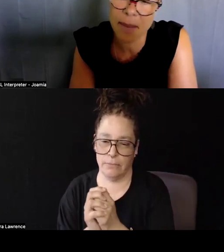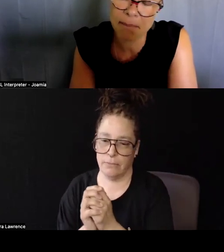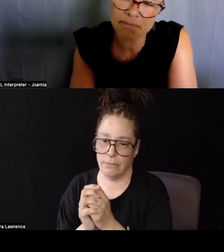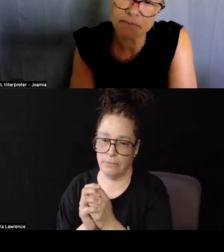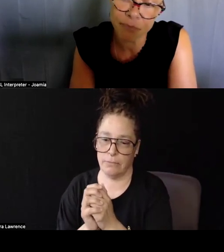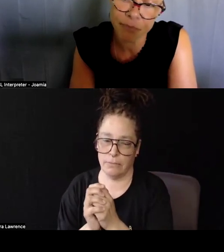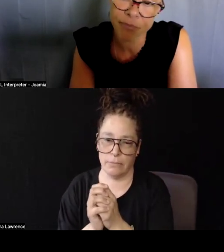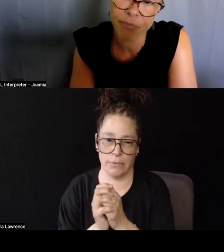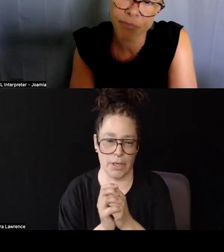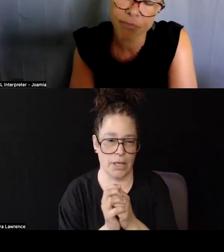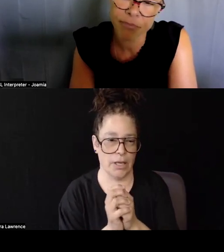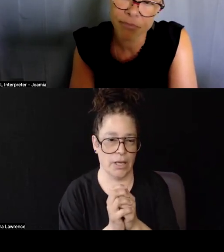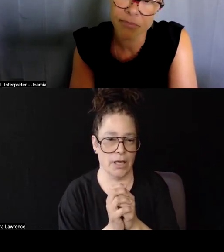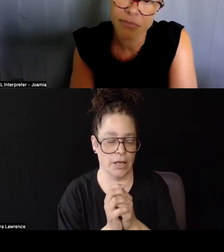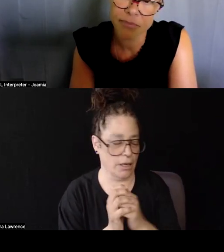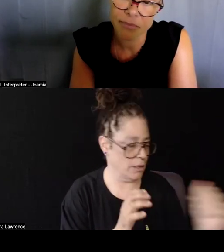a theme.